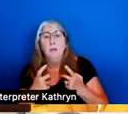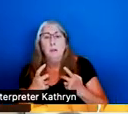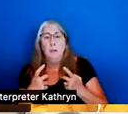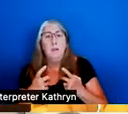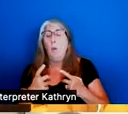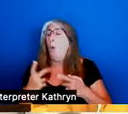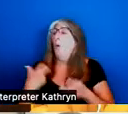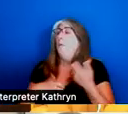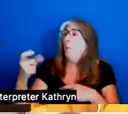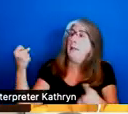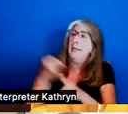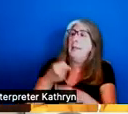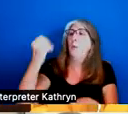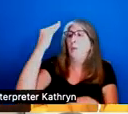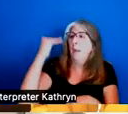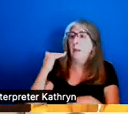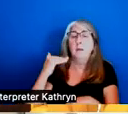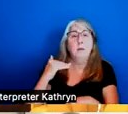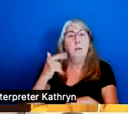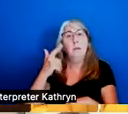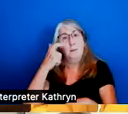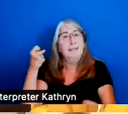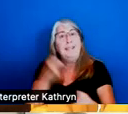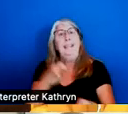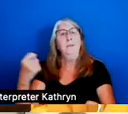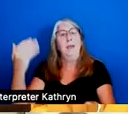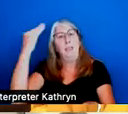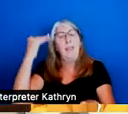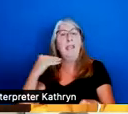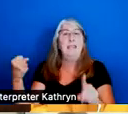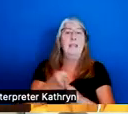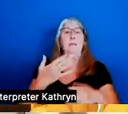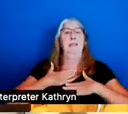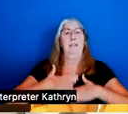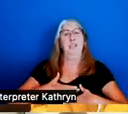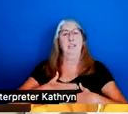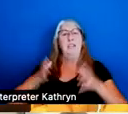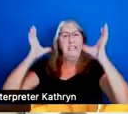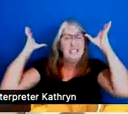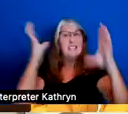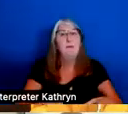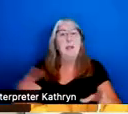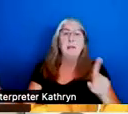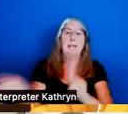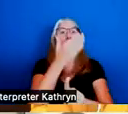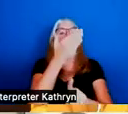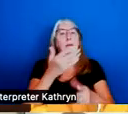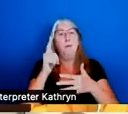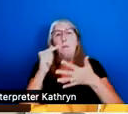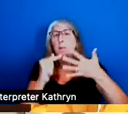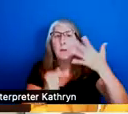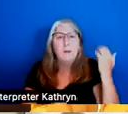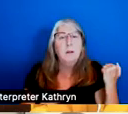head because he hit me in the head. He hit me in my chair. He sit me down. He slapped me. And there was some time that I